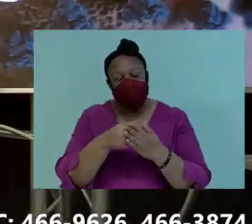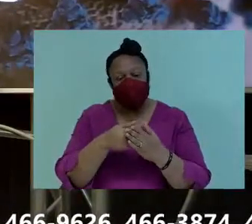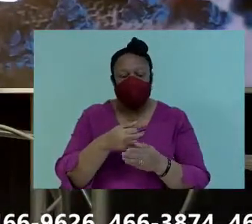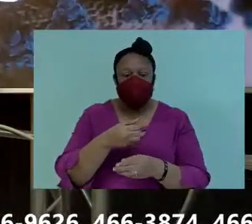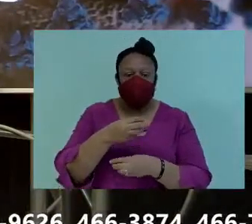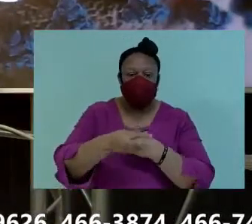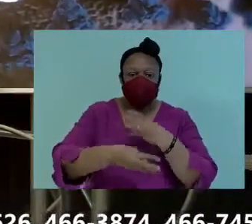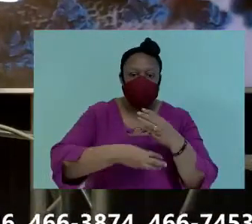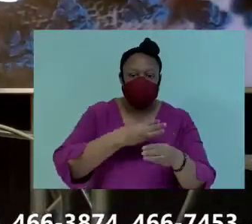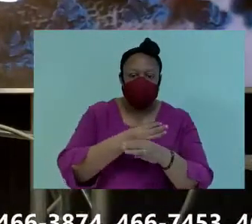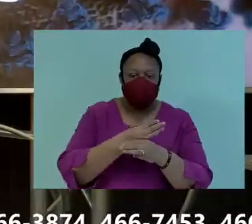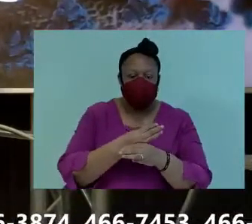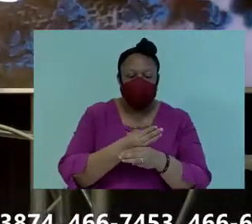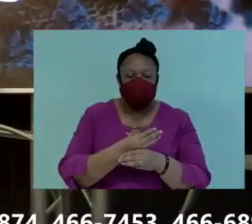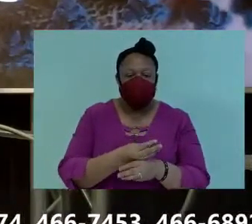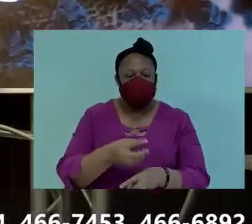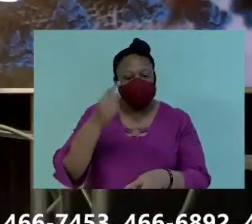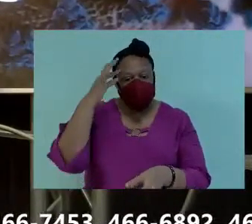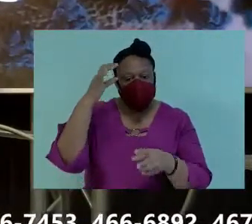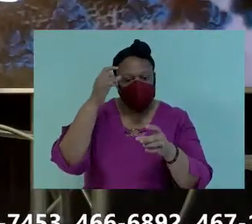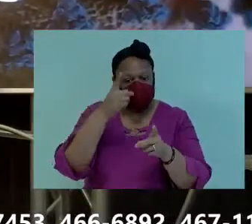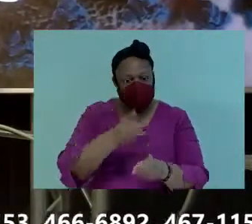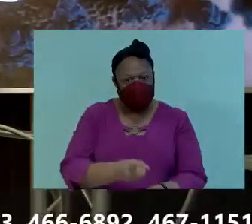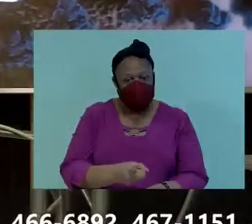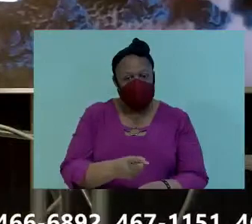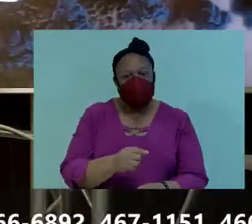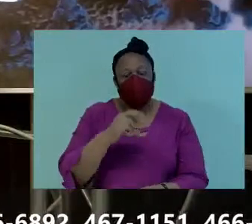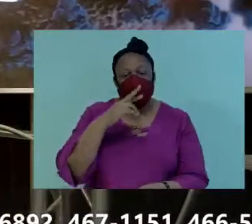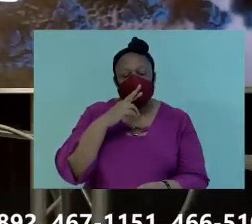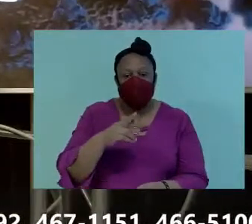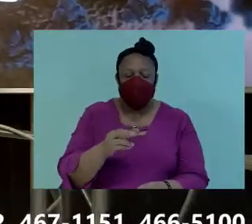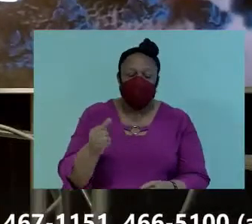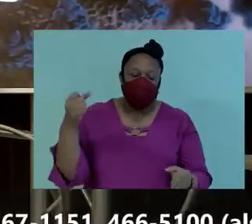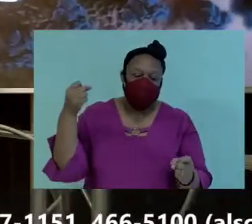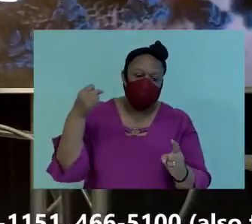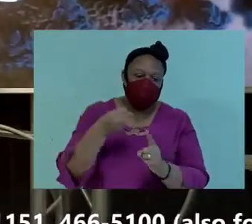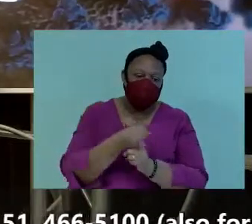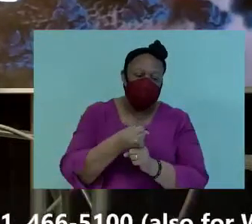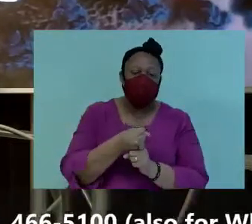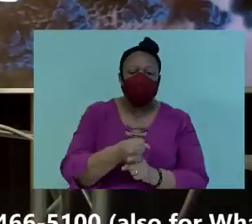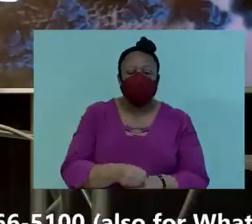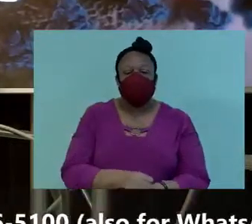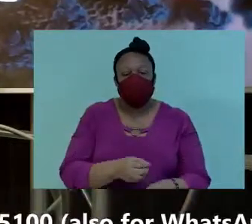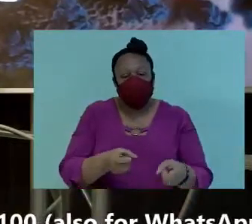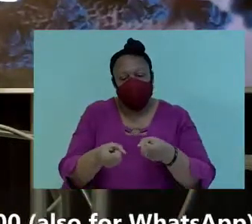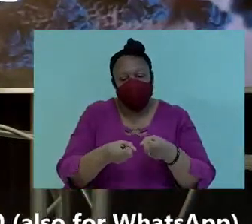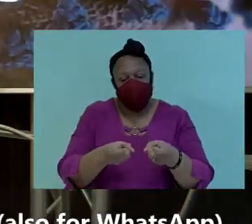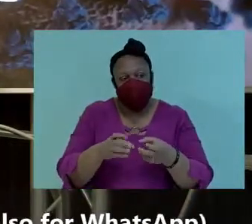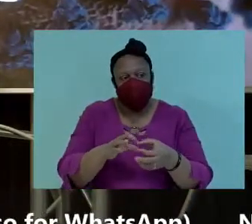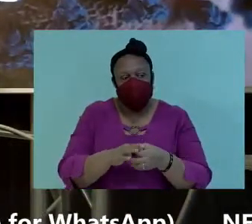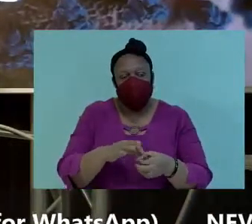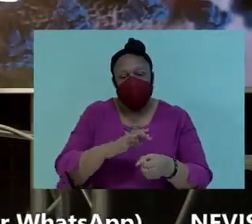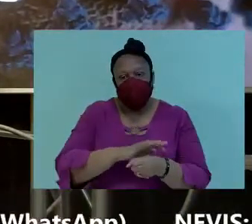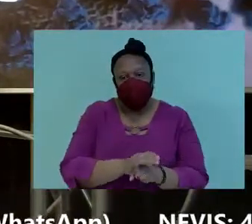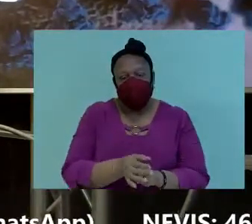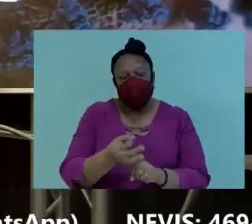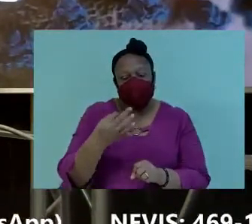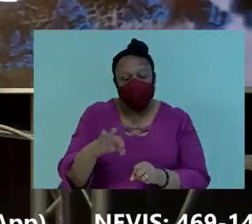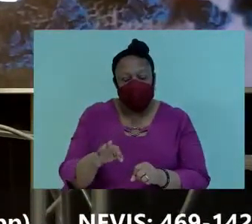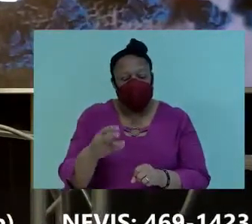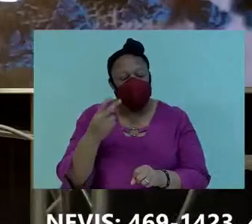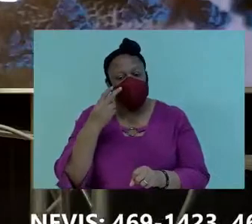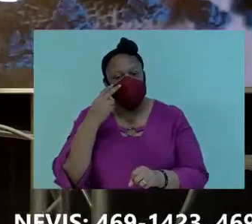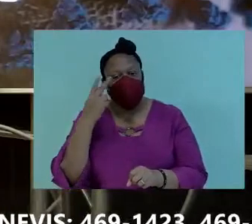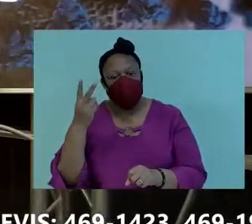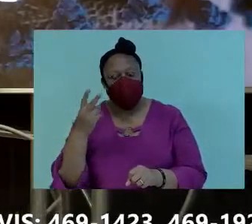political decisions are impacting on the management of the COVID-19 pandemic. We can look to countries,